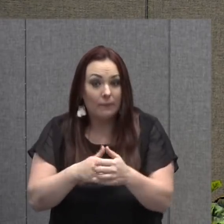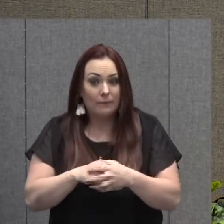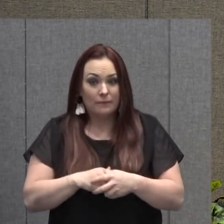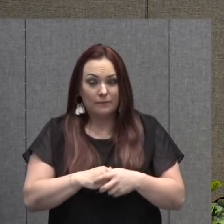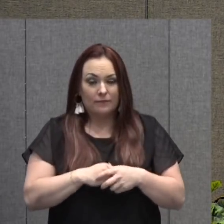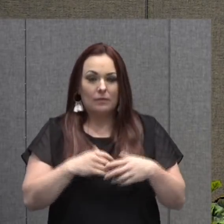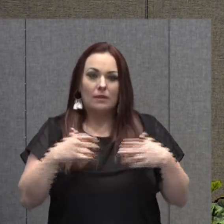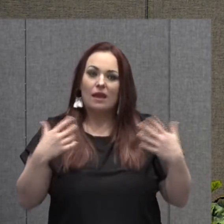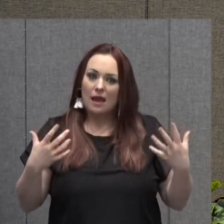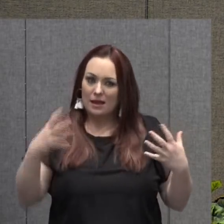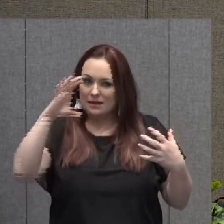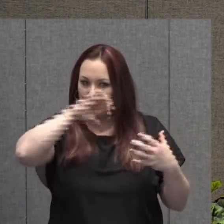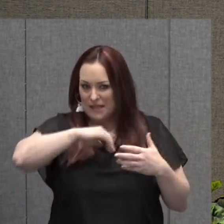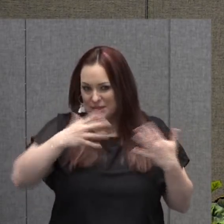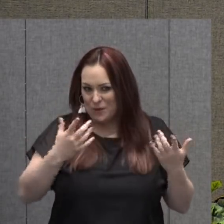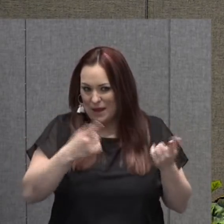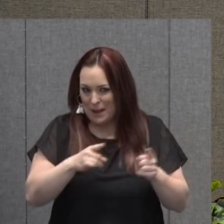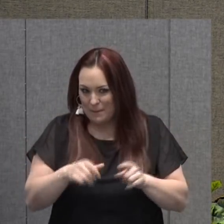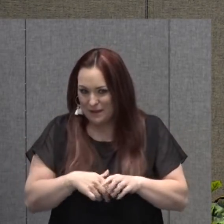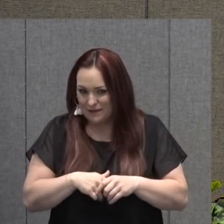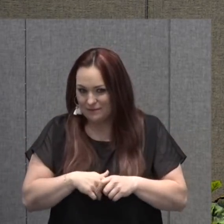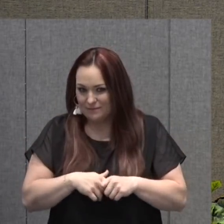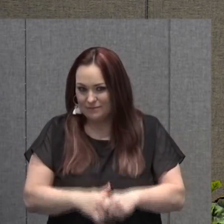And guess what happened?